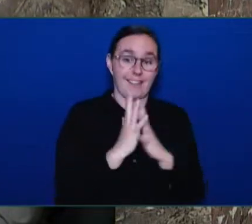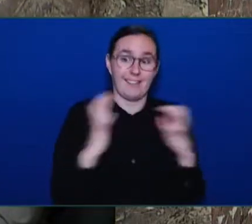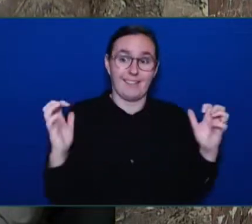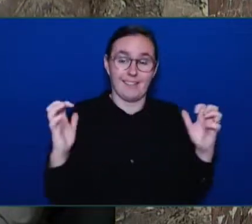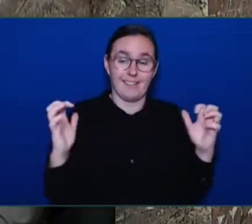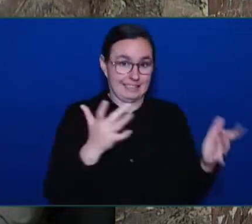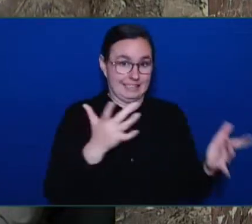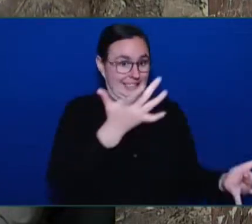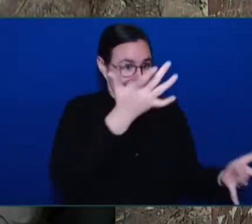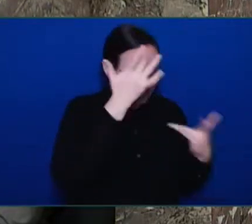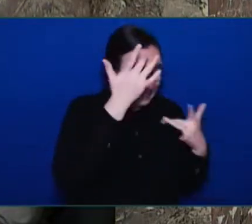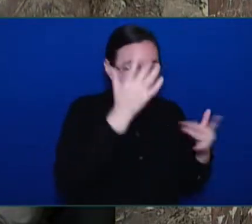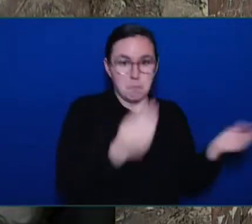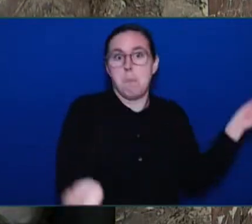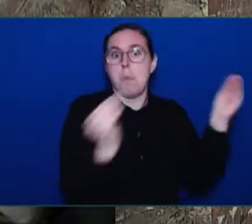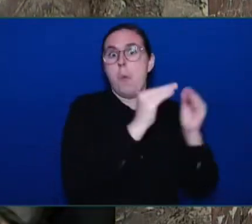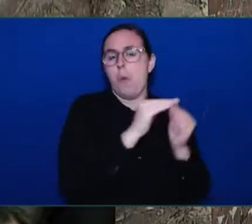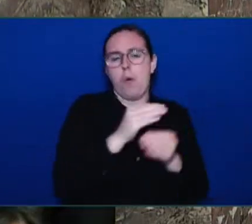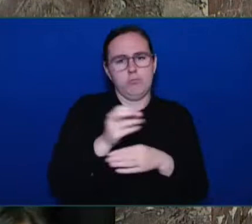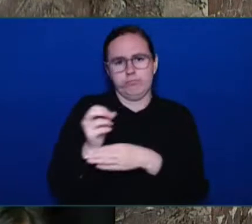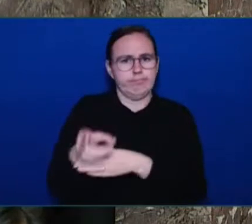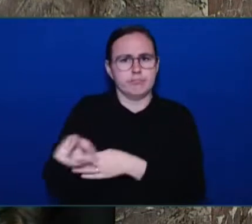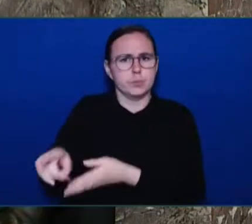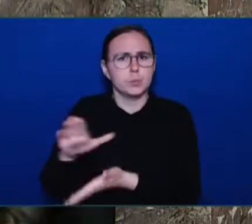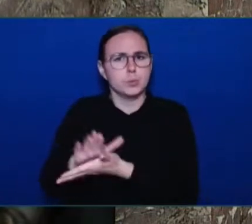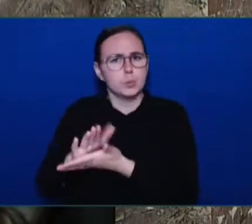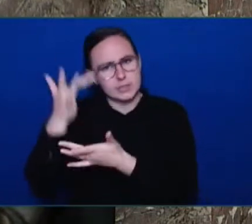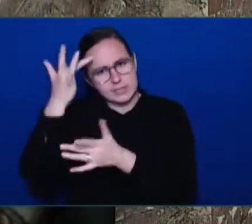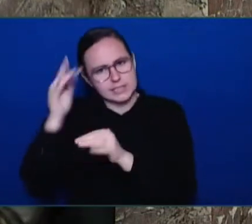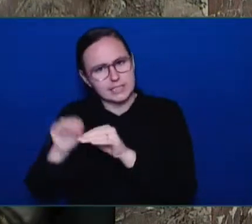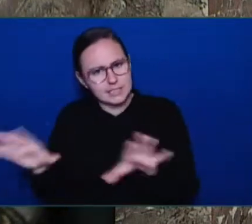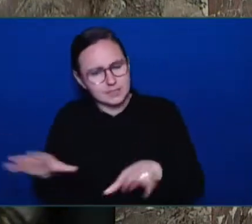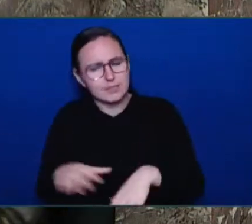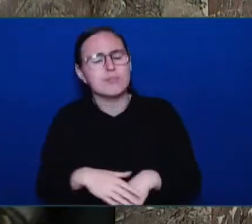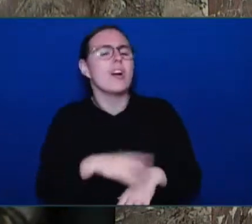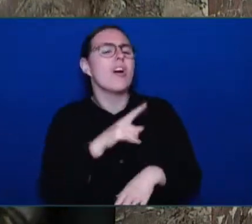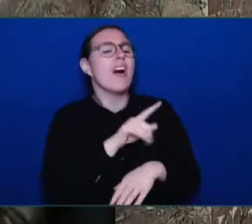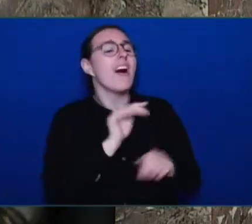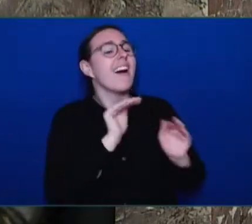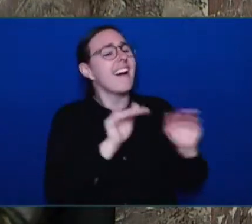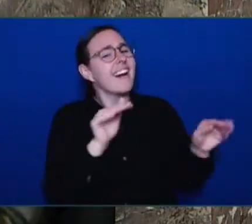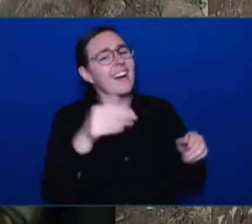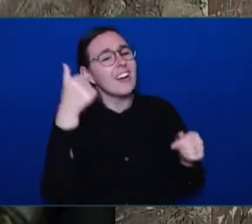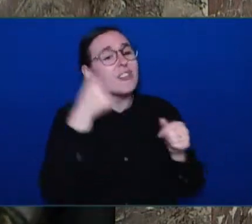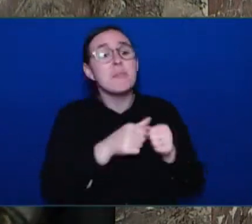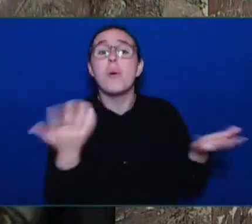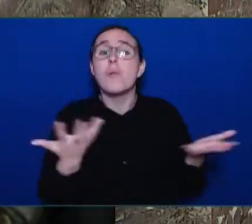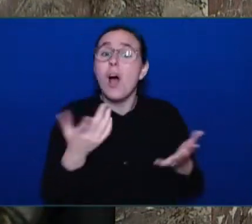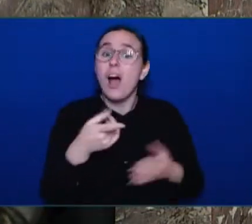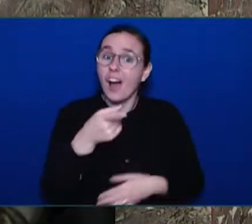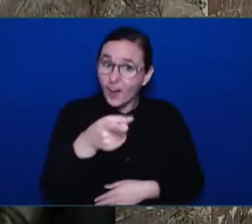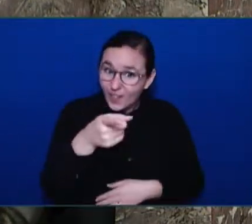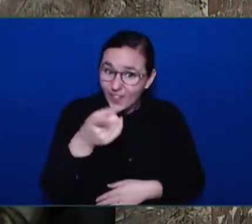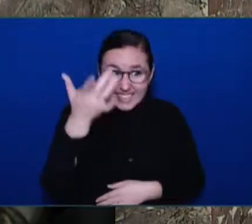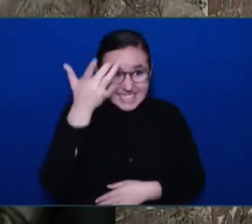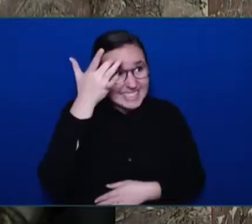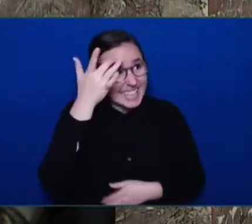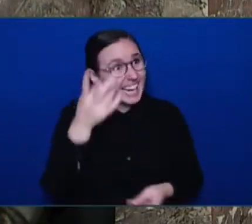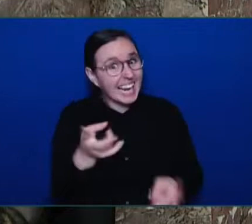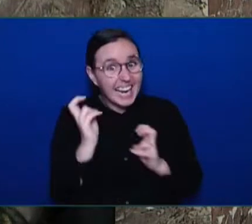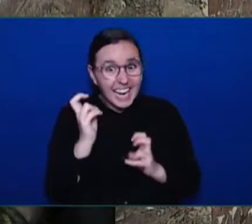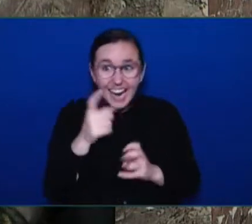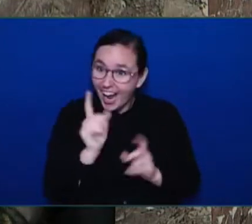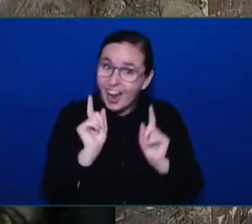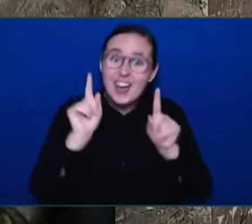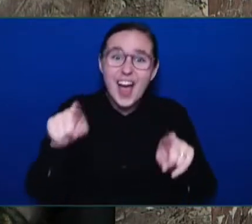when they're sick, something that we've been doing since February of 2020, and something we doubled down with when we became the first legislature in